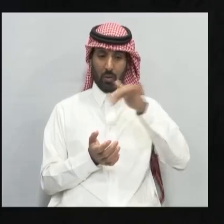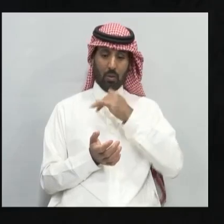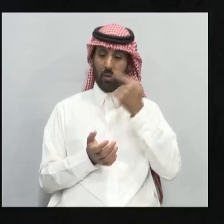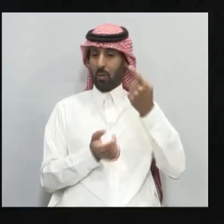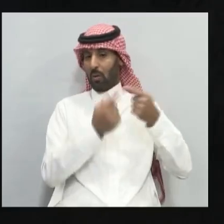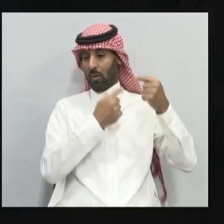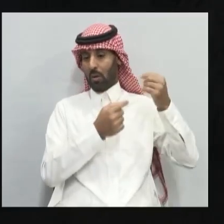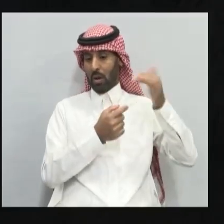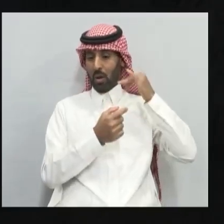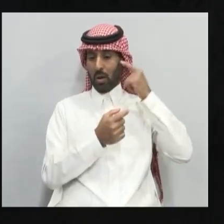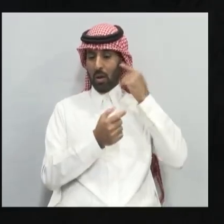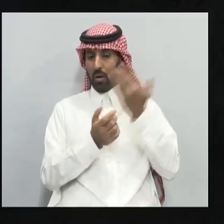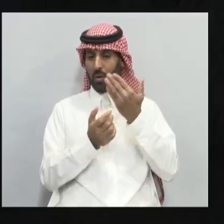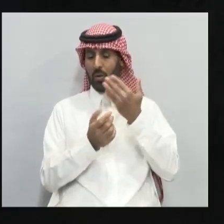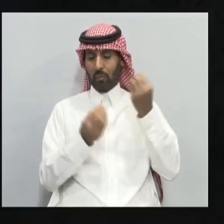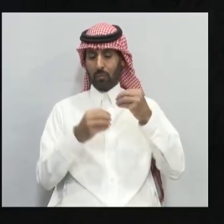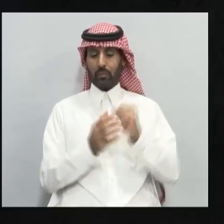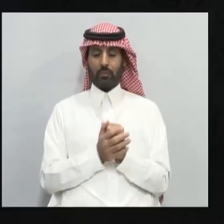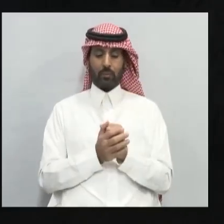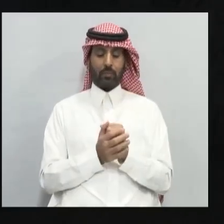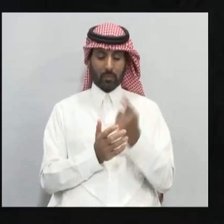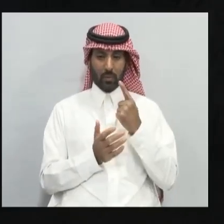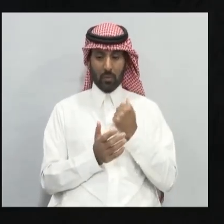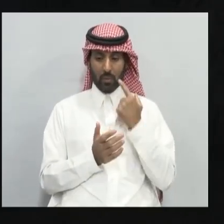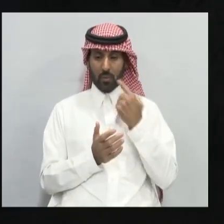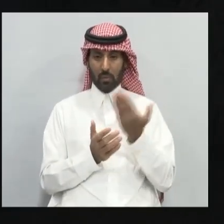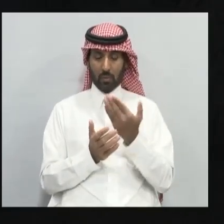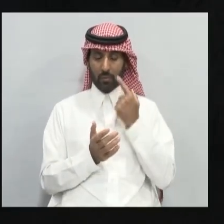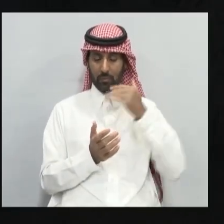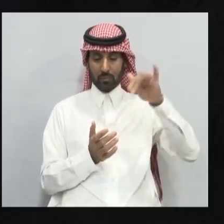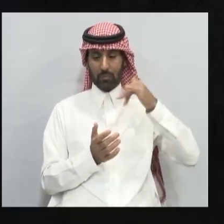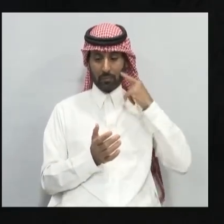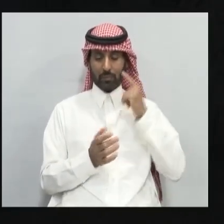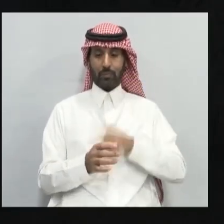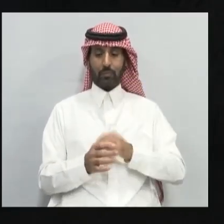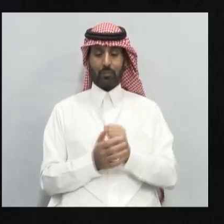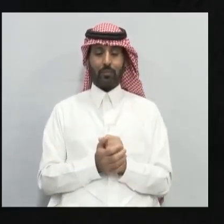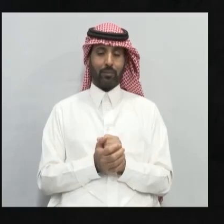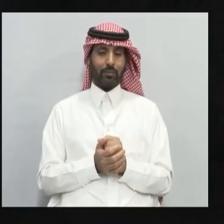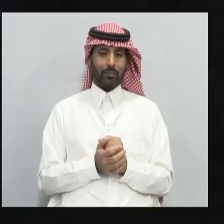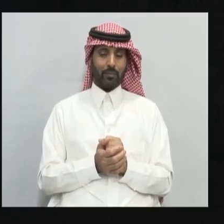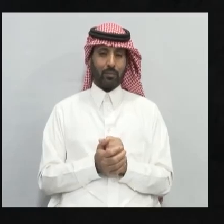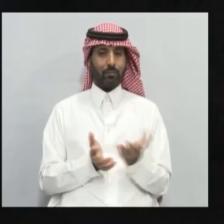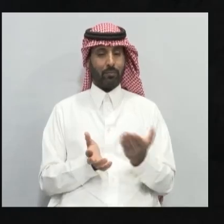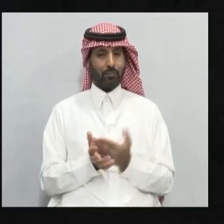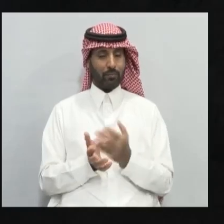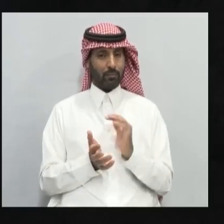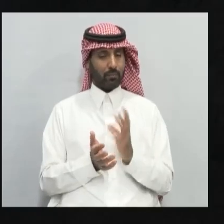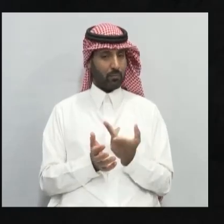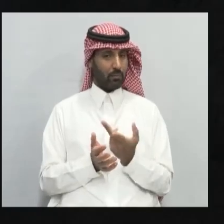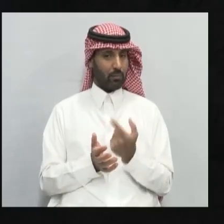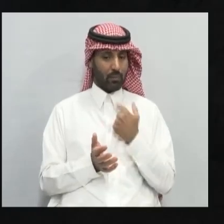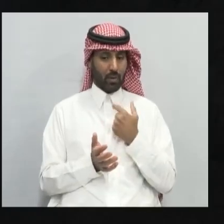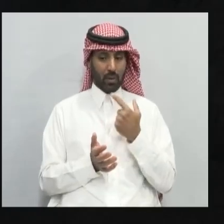in time, I would study harder. I wish I can go back in time and study harder. Or